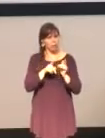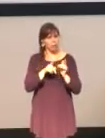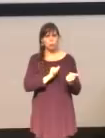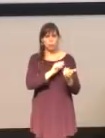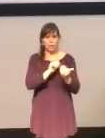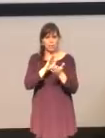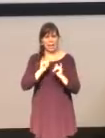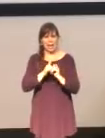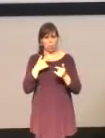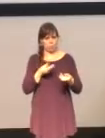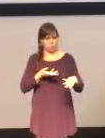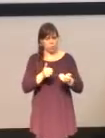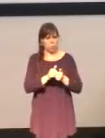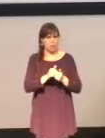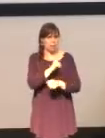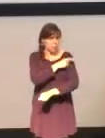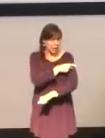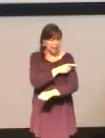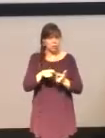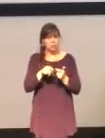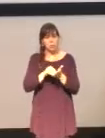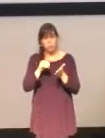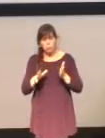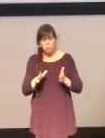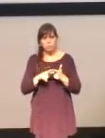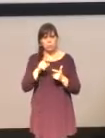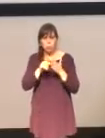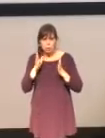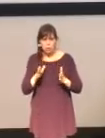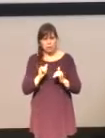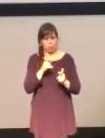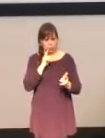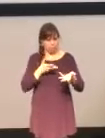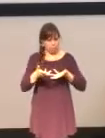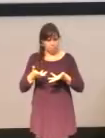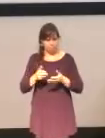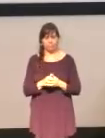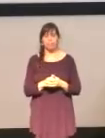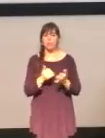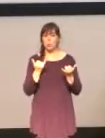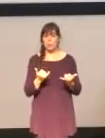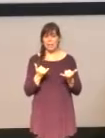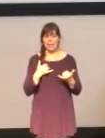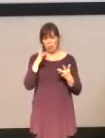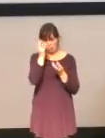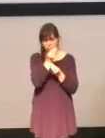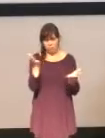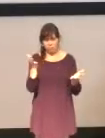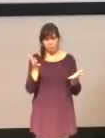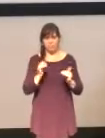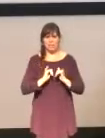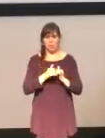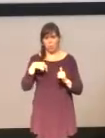of our patients, our learners, and our researchers. What I'd like to share with you today is how we